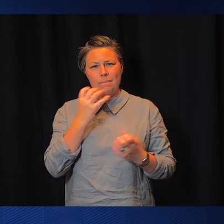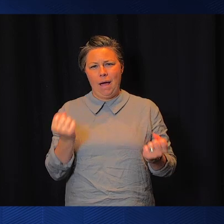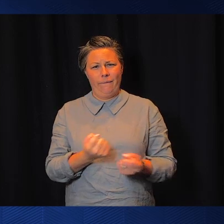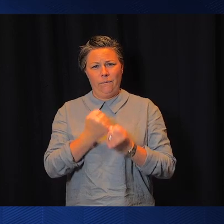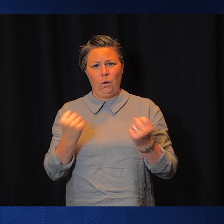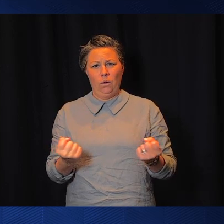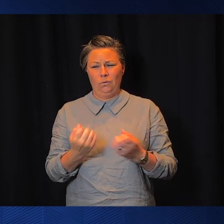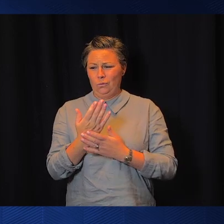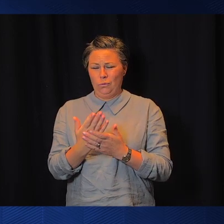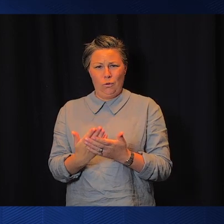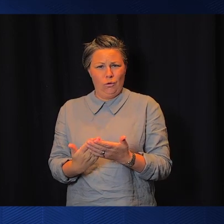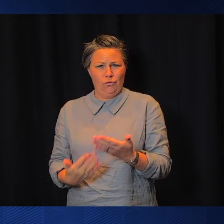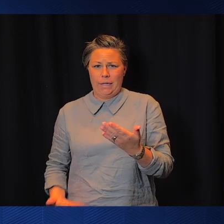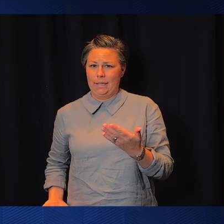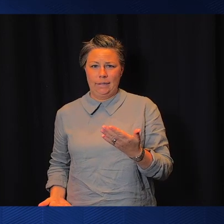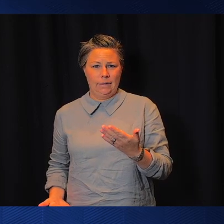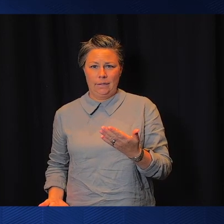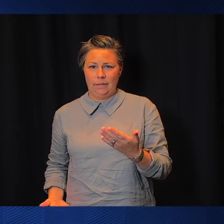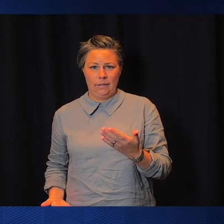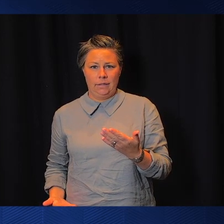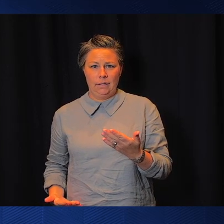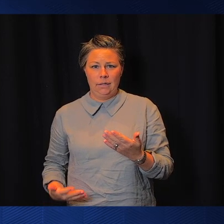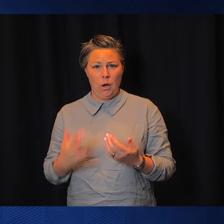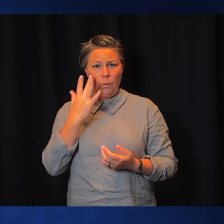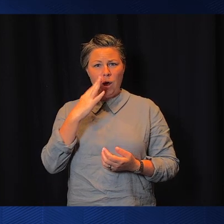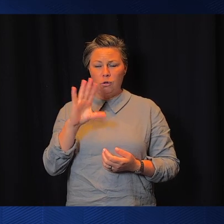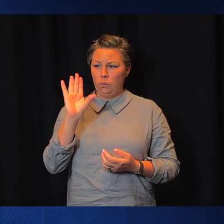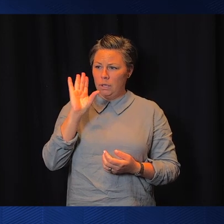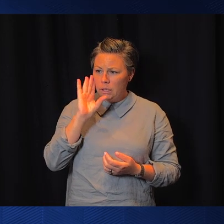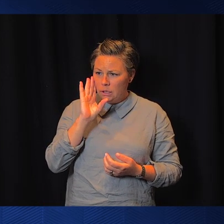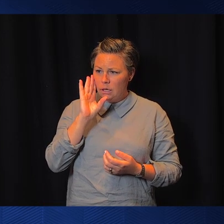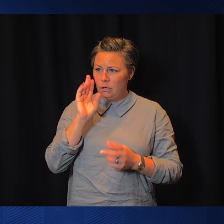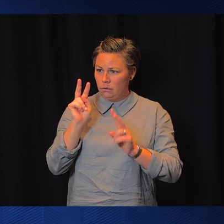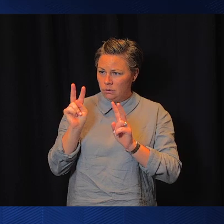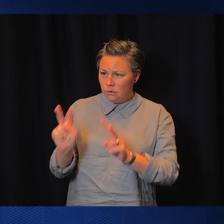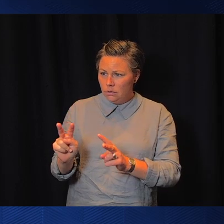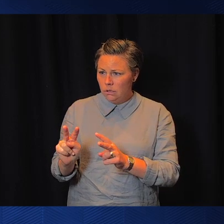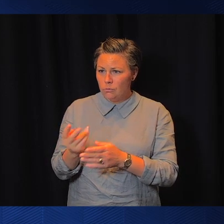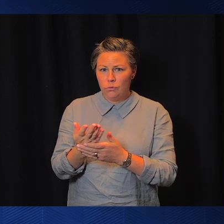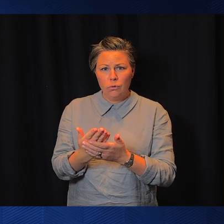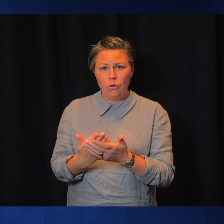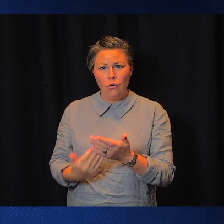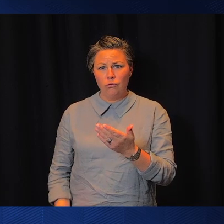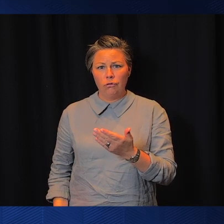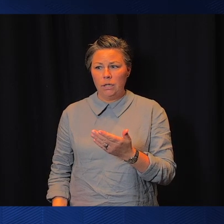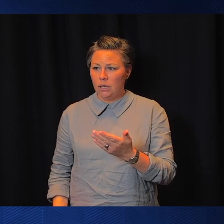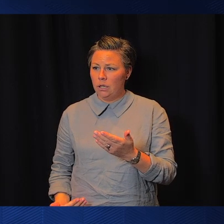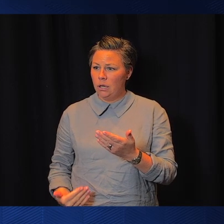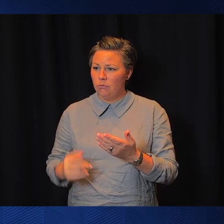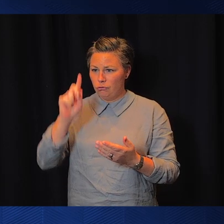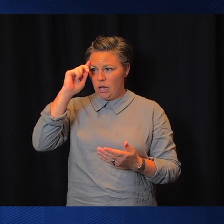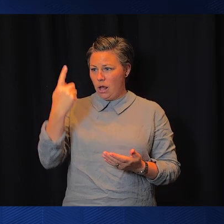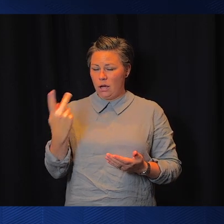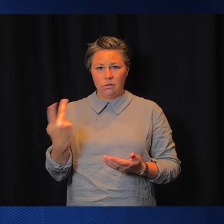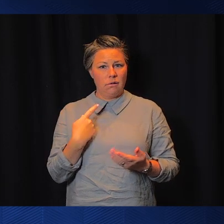be understood and embraced by most of us, because our struggle is no different to any of our